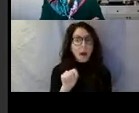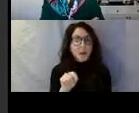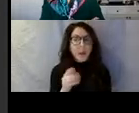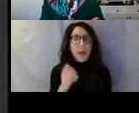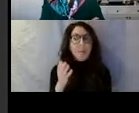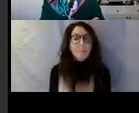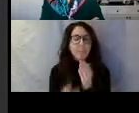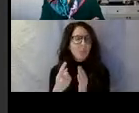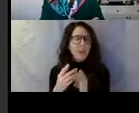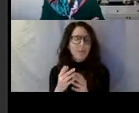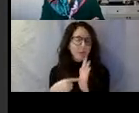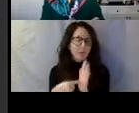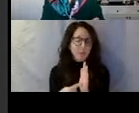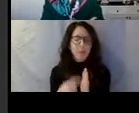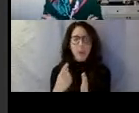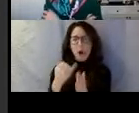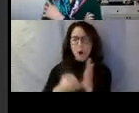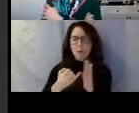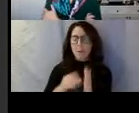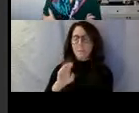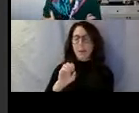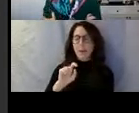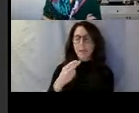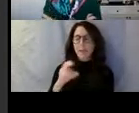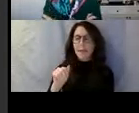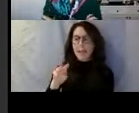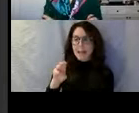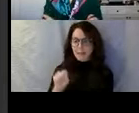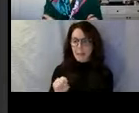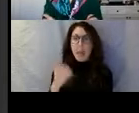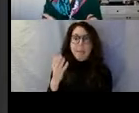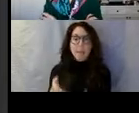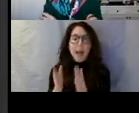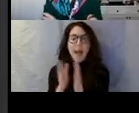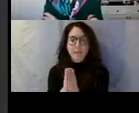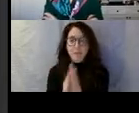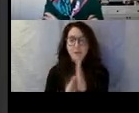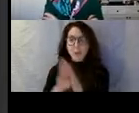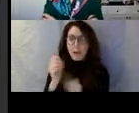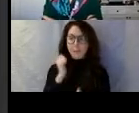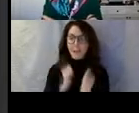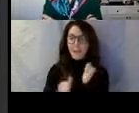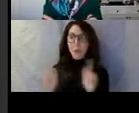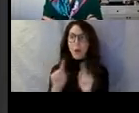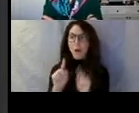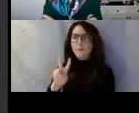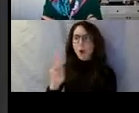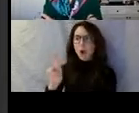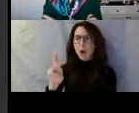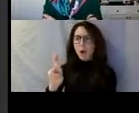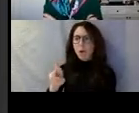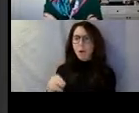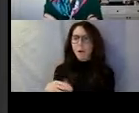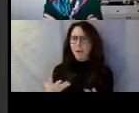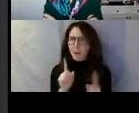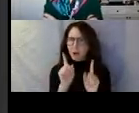I know called Beth Cates to create a play in virtual reality. And that's not, nobody's ever going to go to CanStage to see that